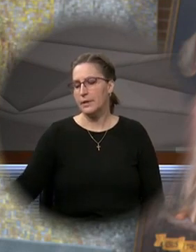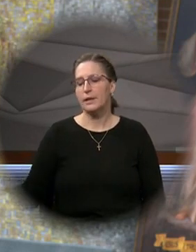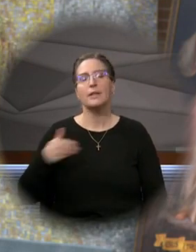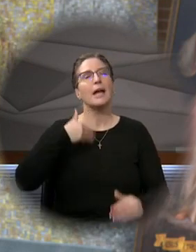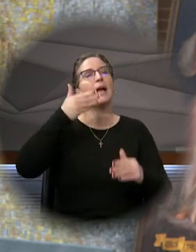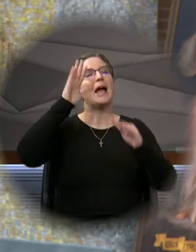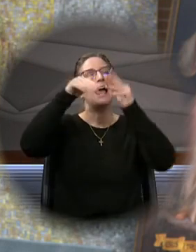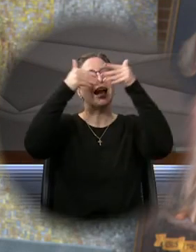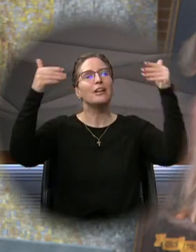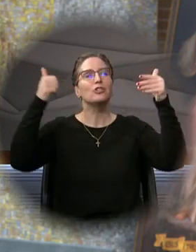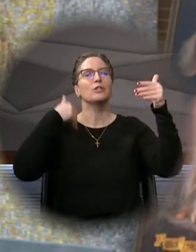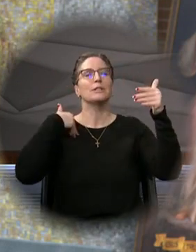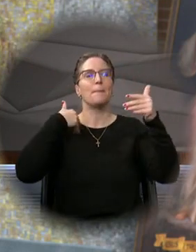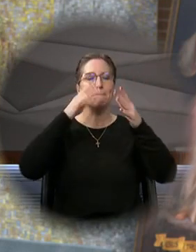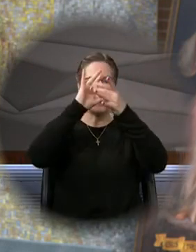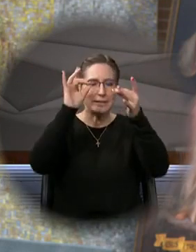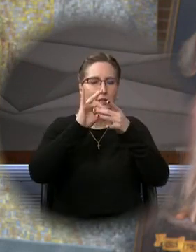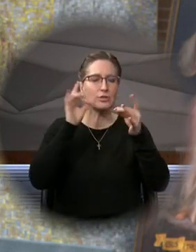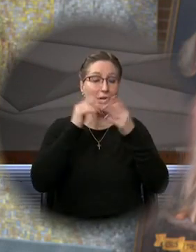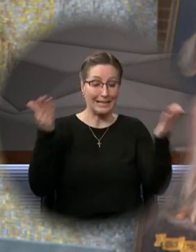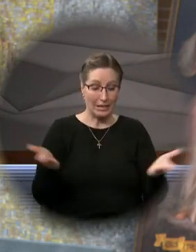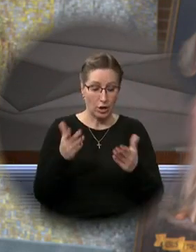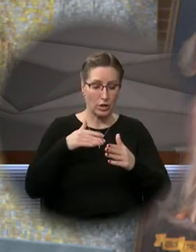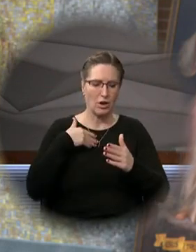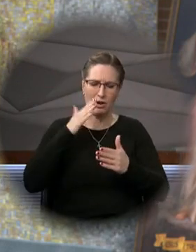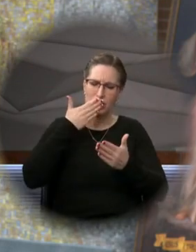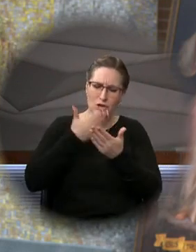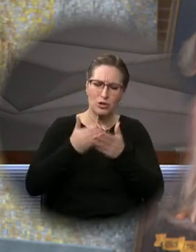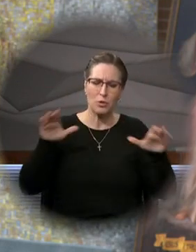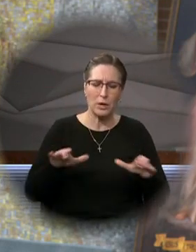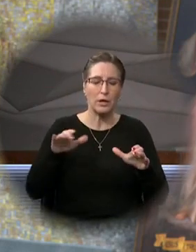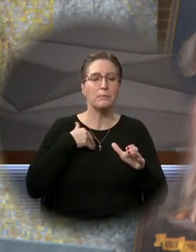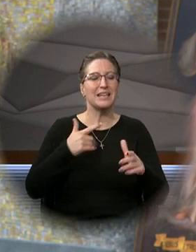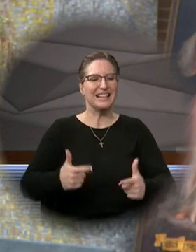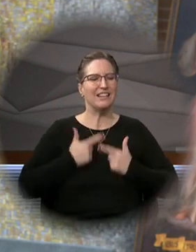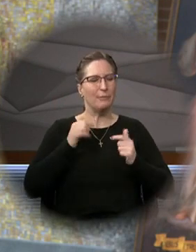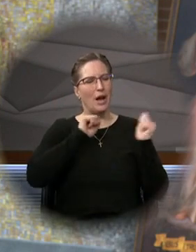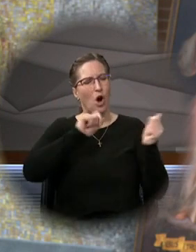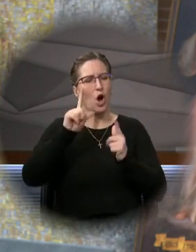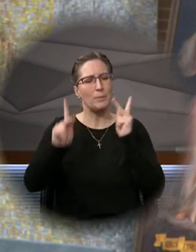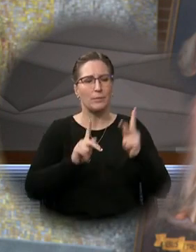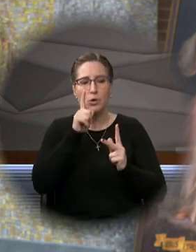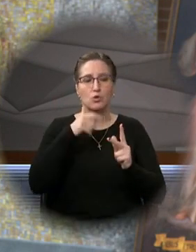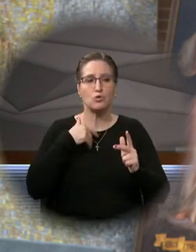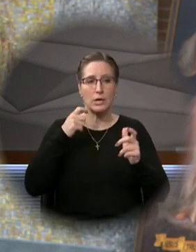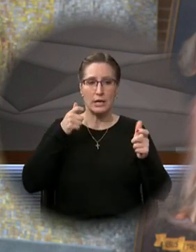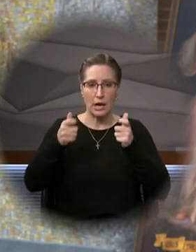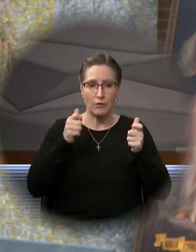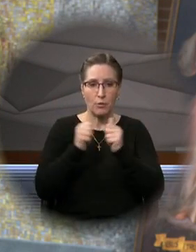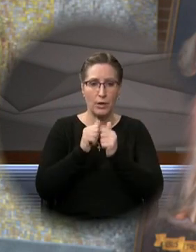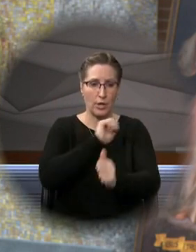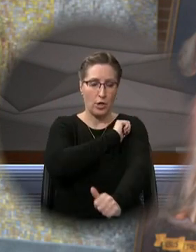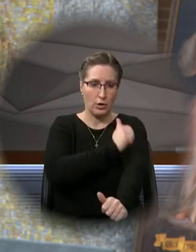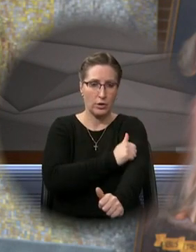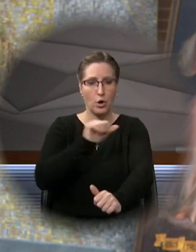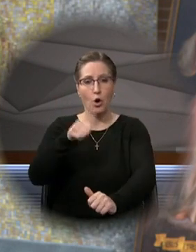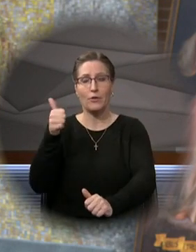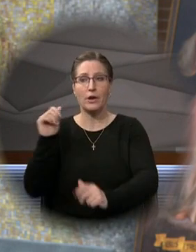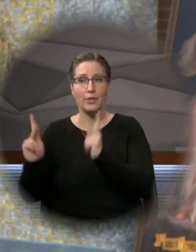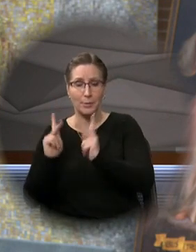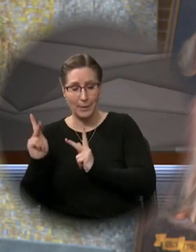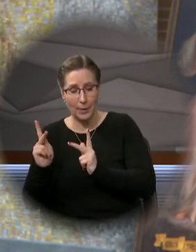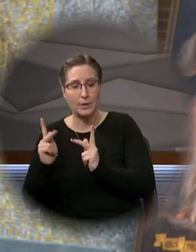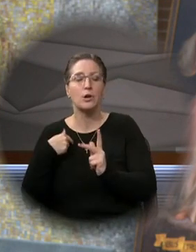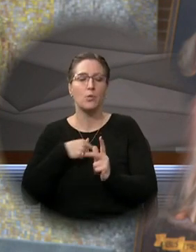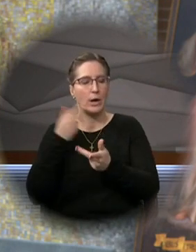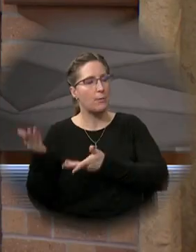on earth and goodwill to all peoples be lived by all who govern with authority over others.